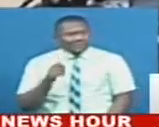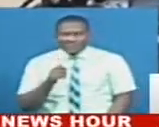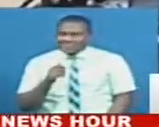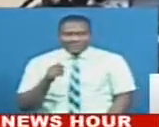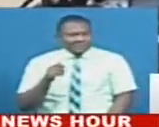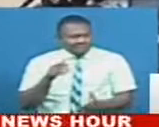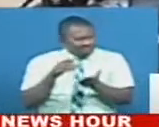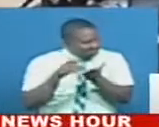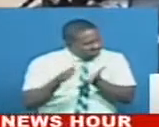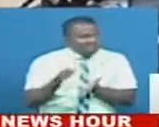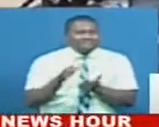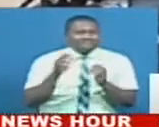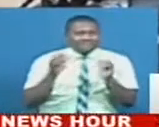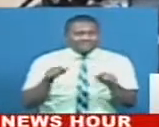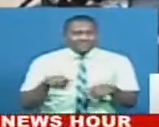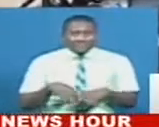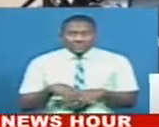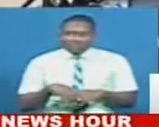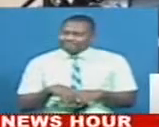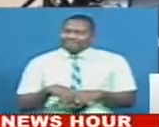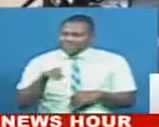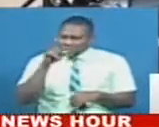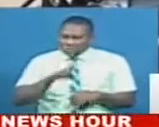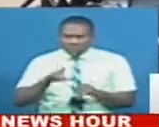all candidates to choose a day school.